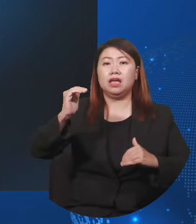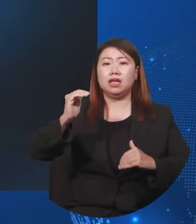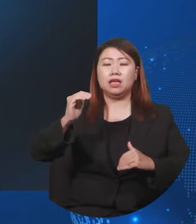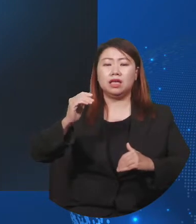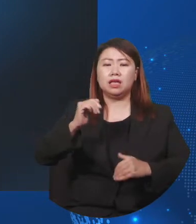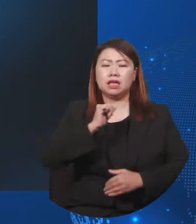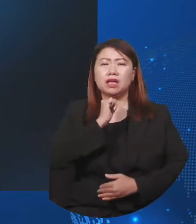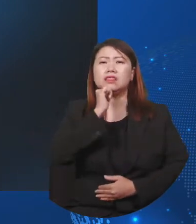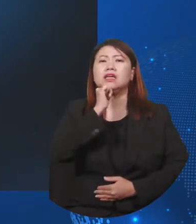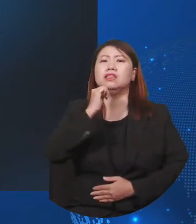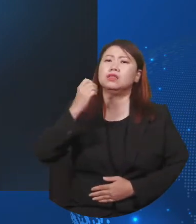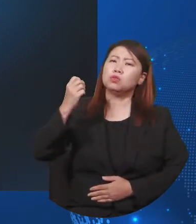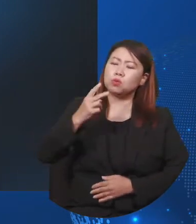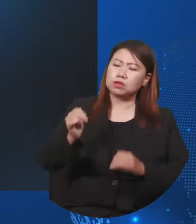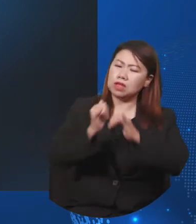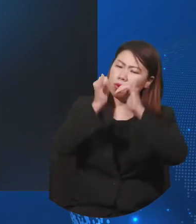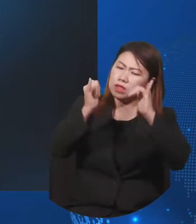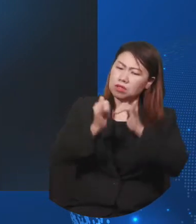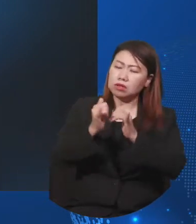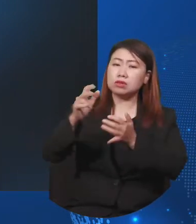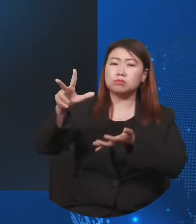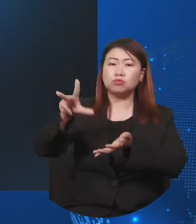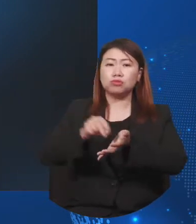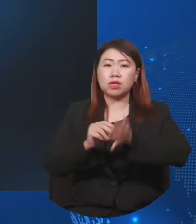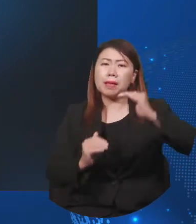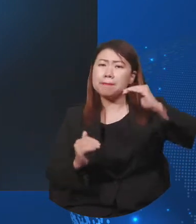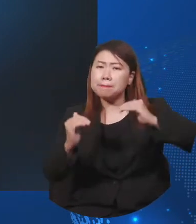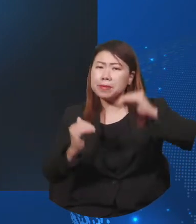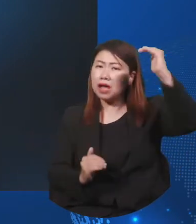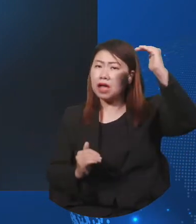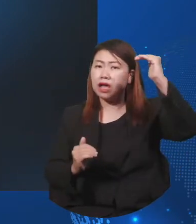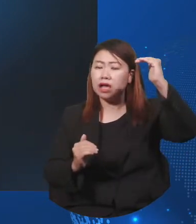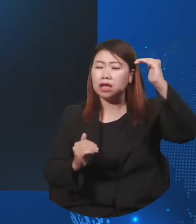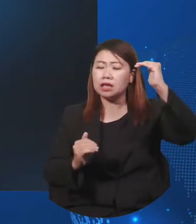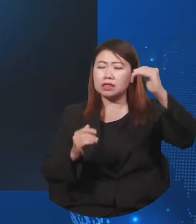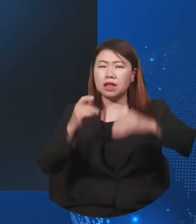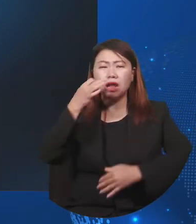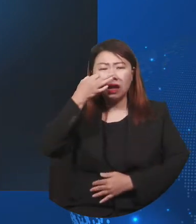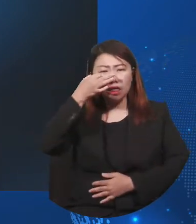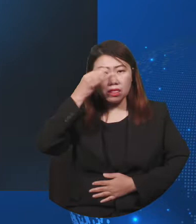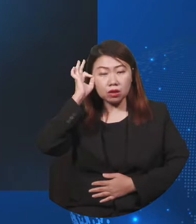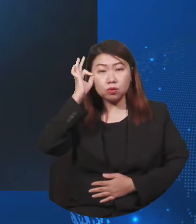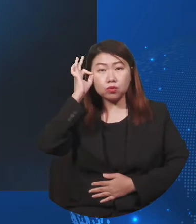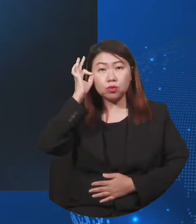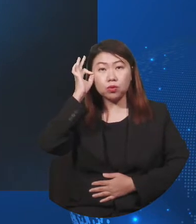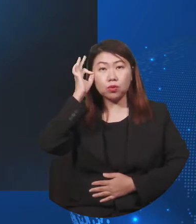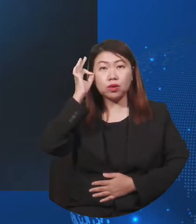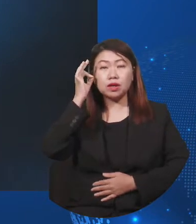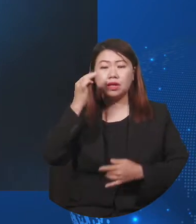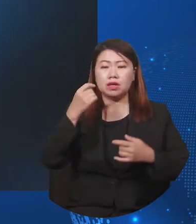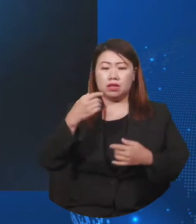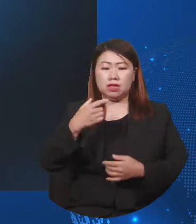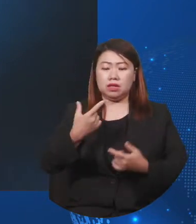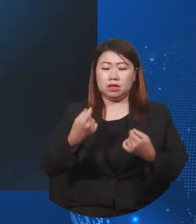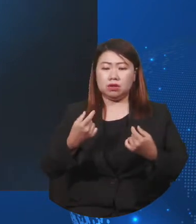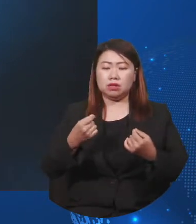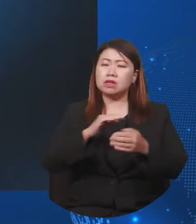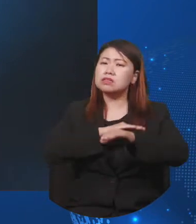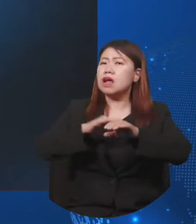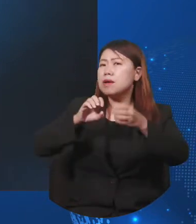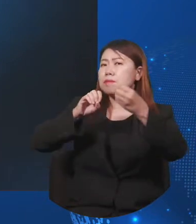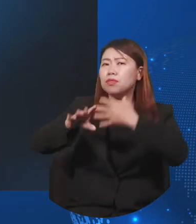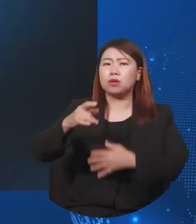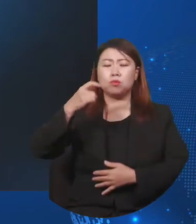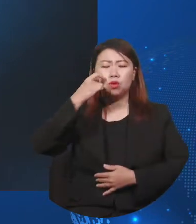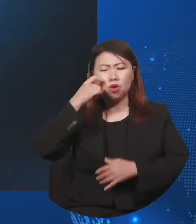in societies, insufficient action responding to climate change, the war, conflicts. I think